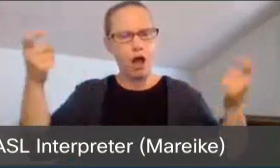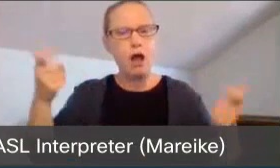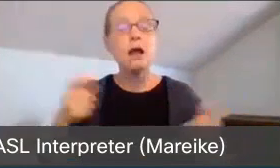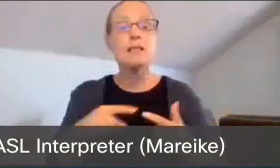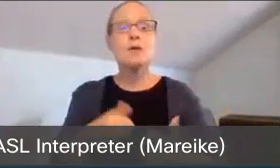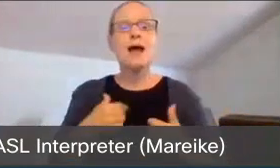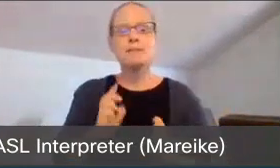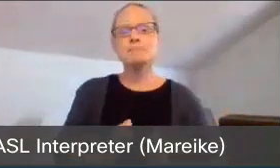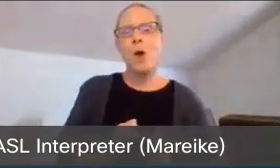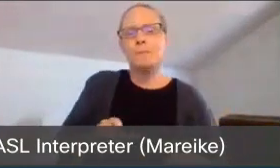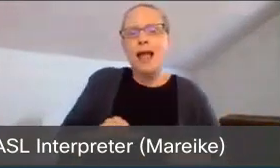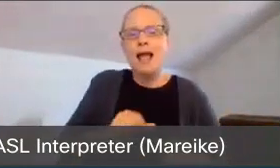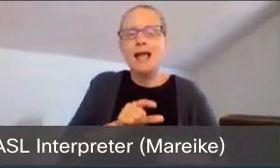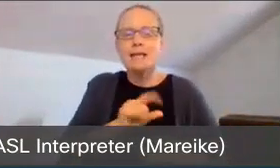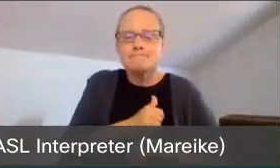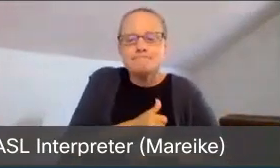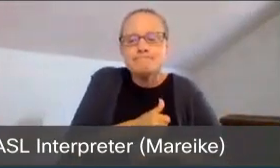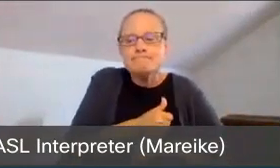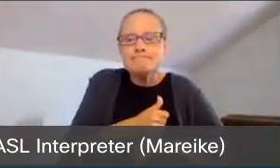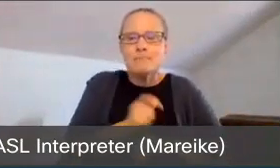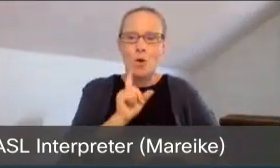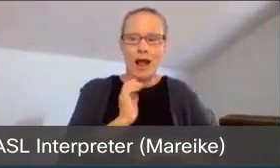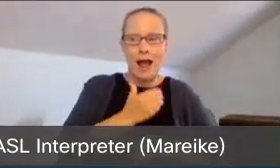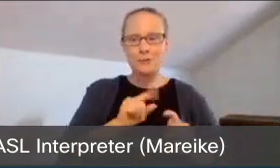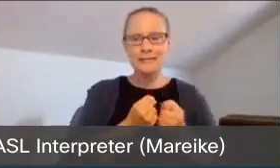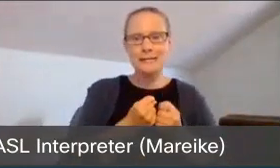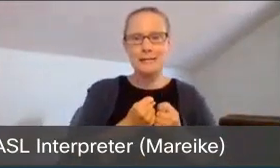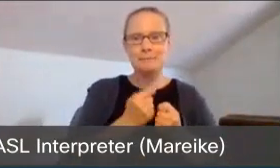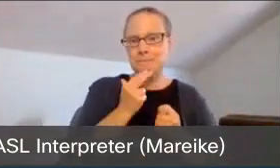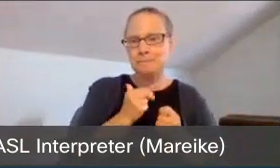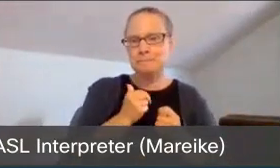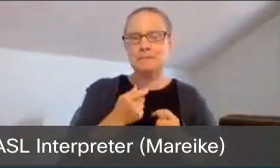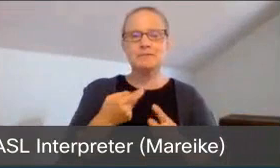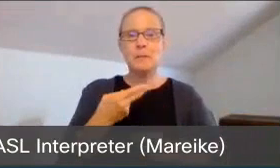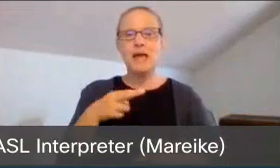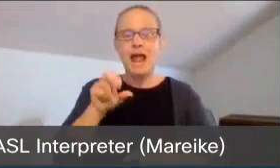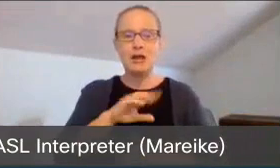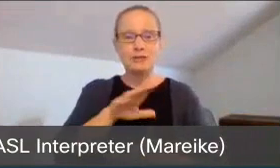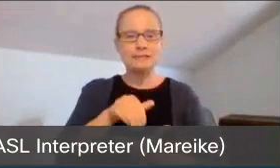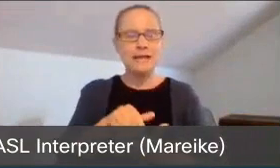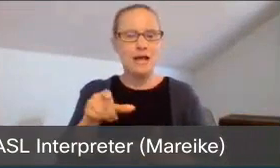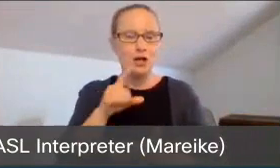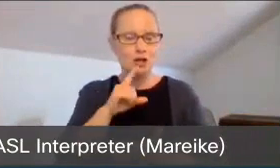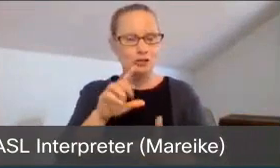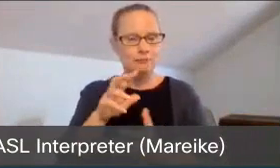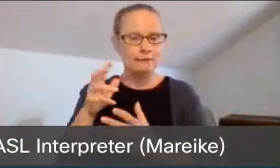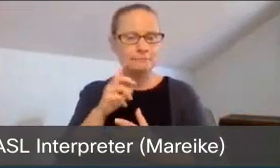have this little spot that's been carved out now for our team from the Harris Center, who is now part of this whole mix, which